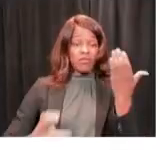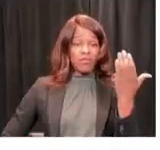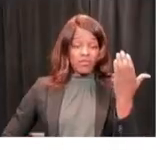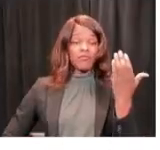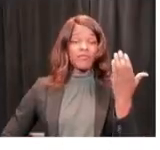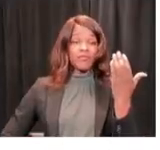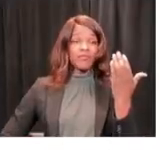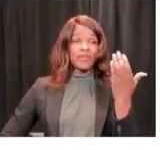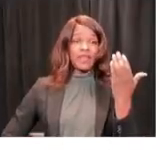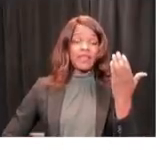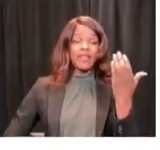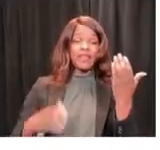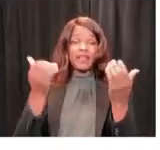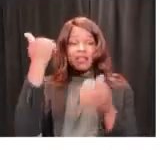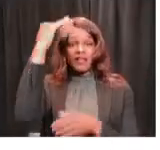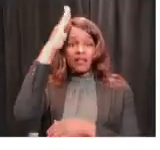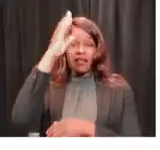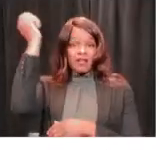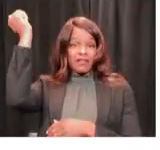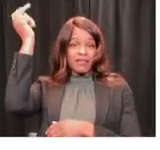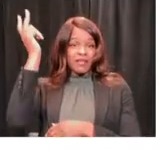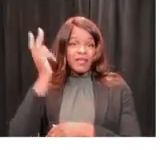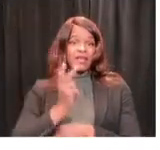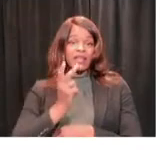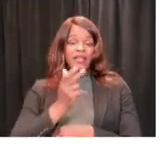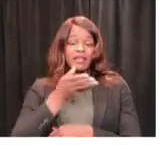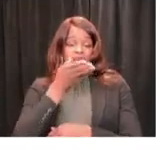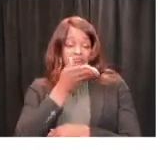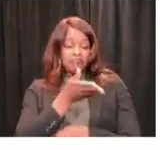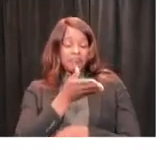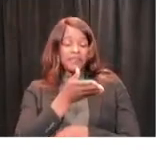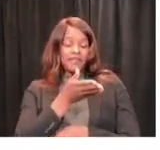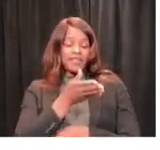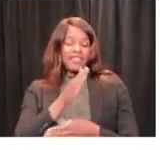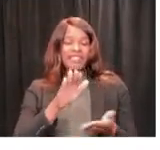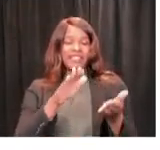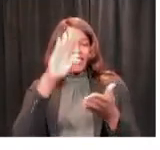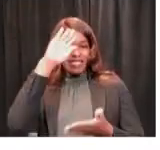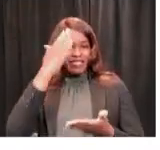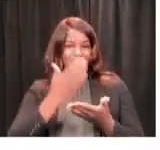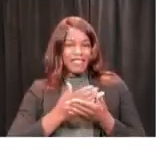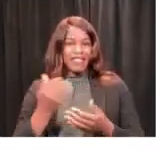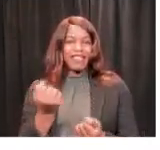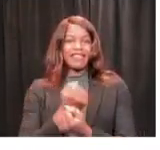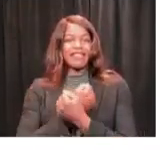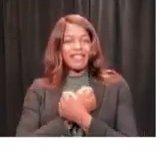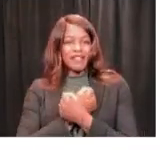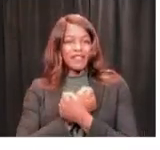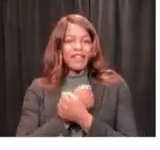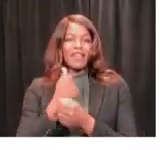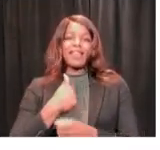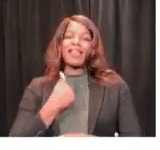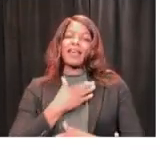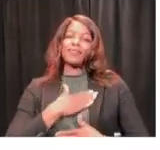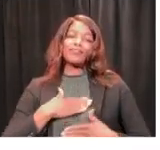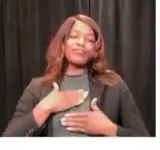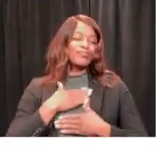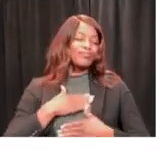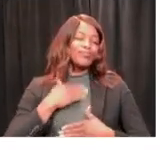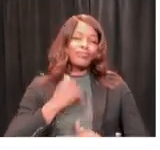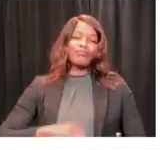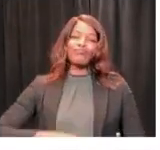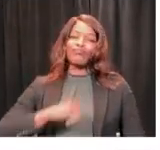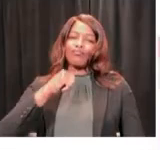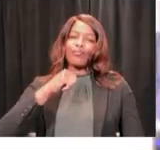son that I love. That's affection. He says, this is the son, and this is my beloved son in whom I am well pleased.